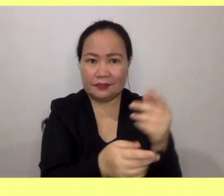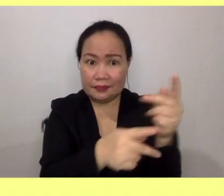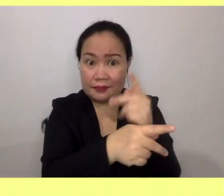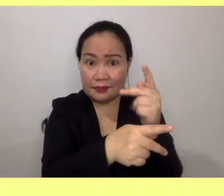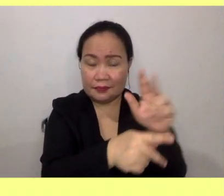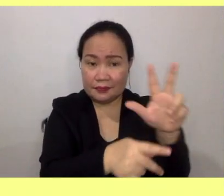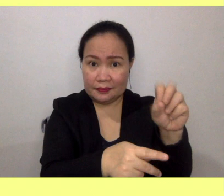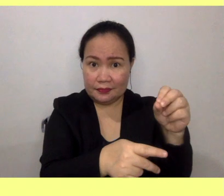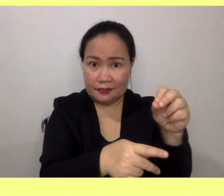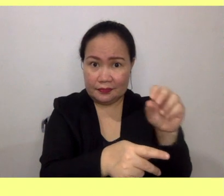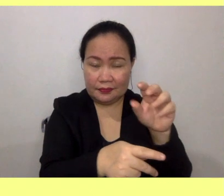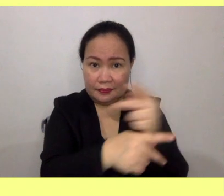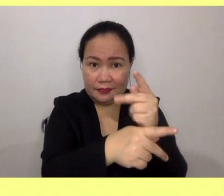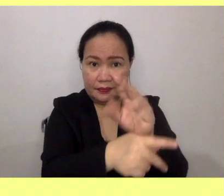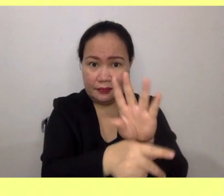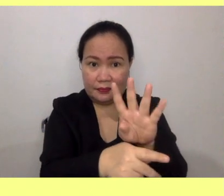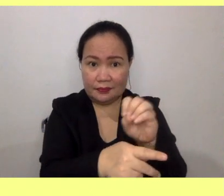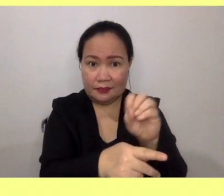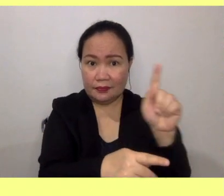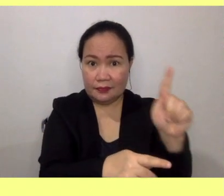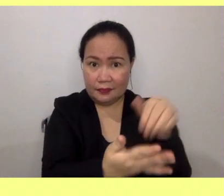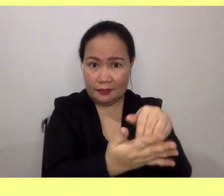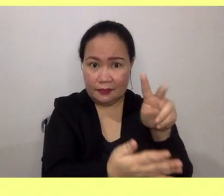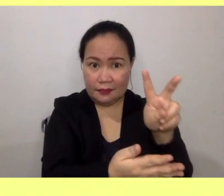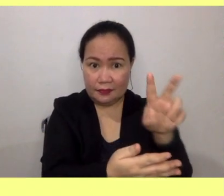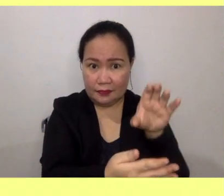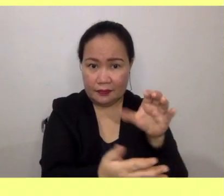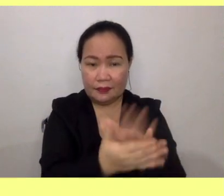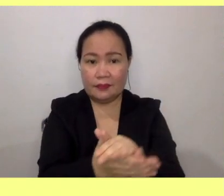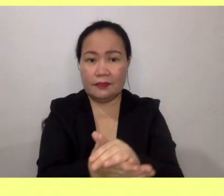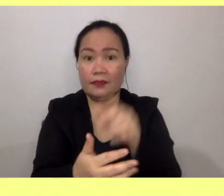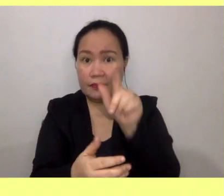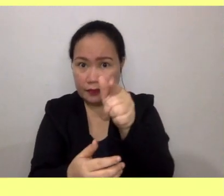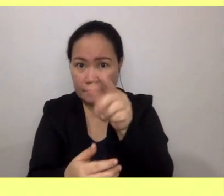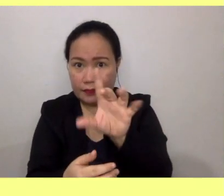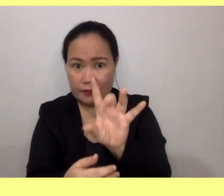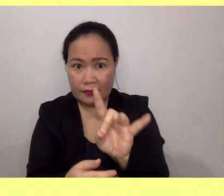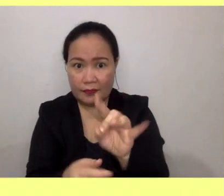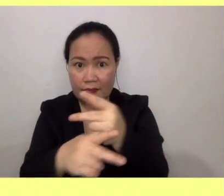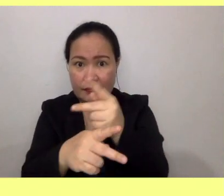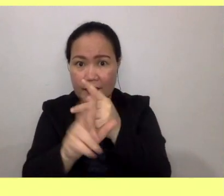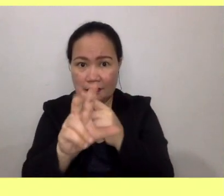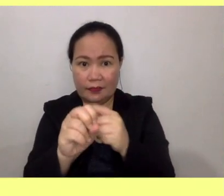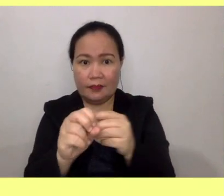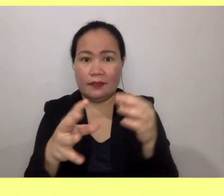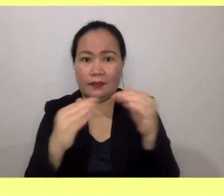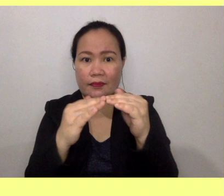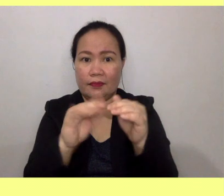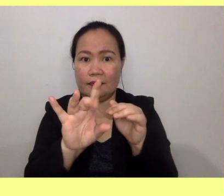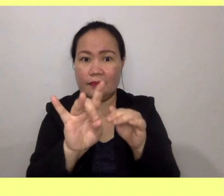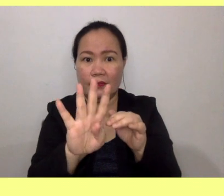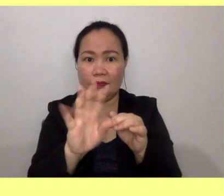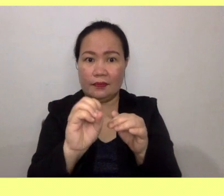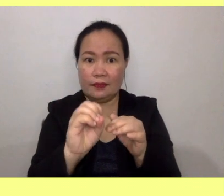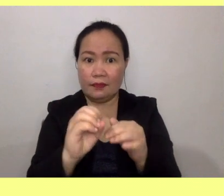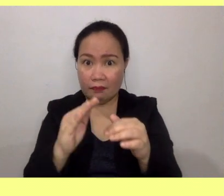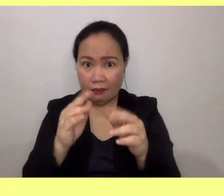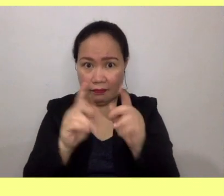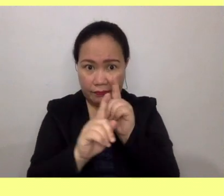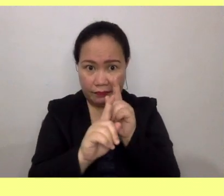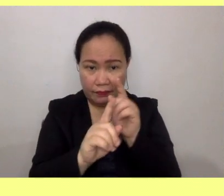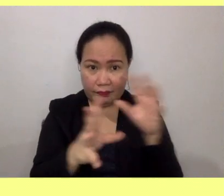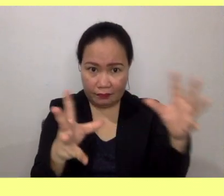then 840. So, 1,200 plus 840, he will earn